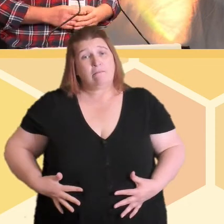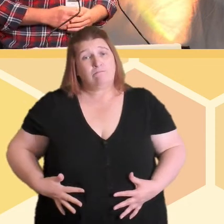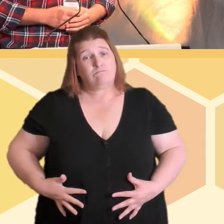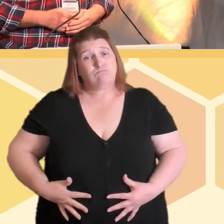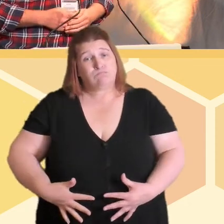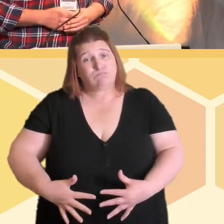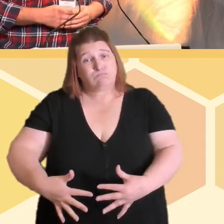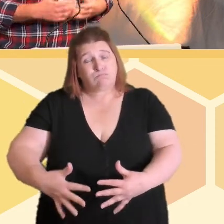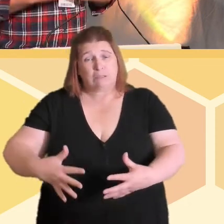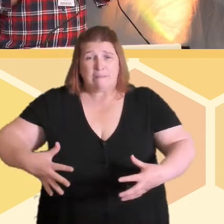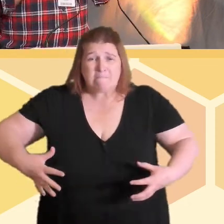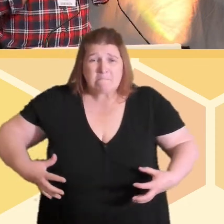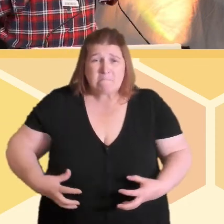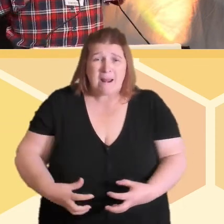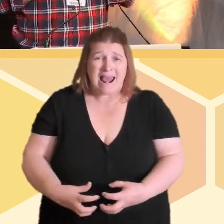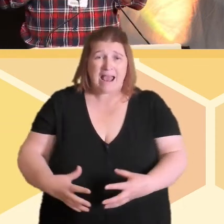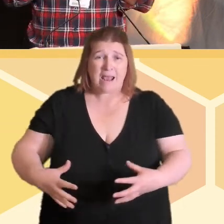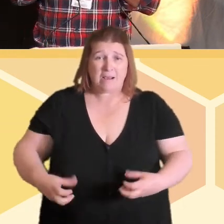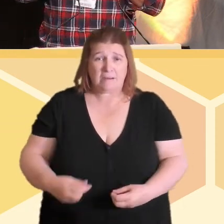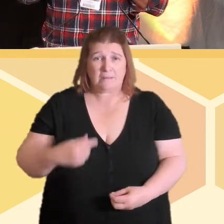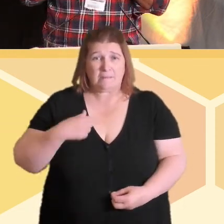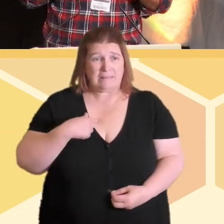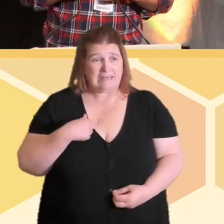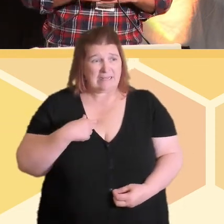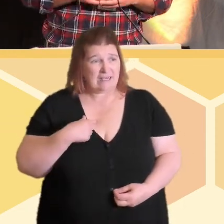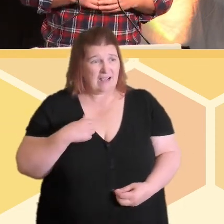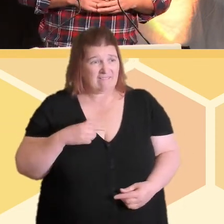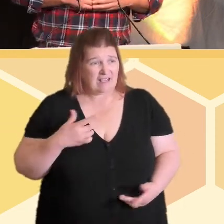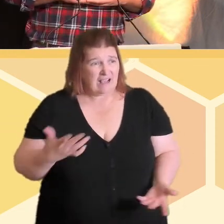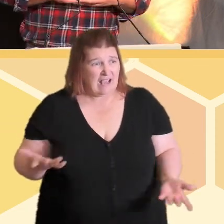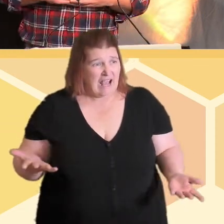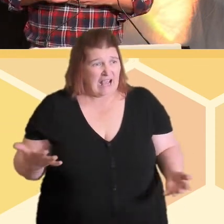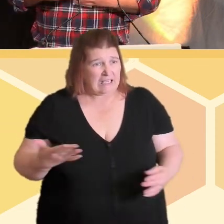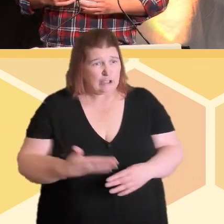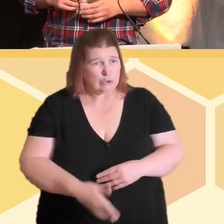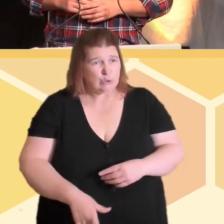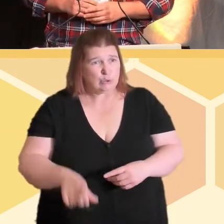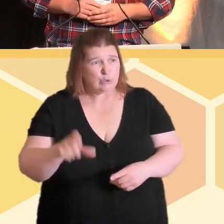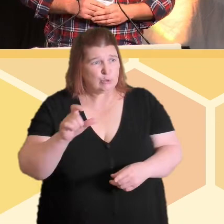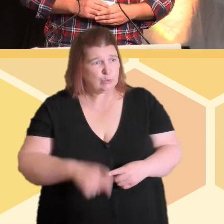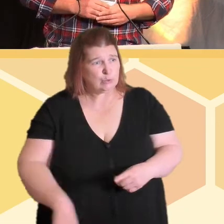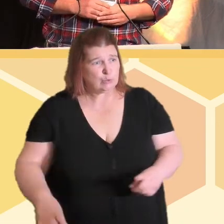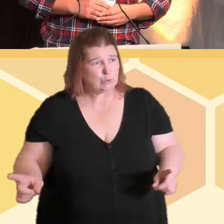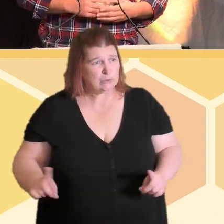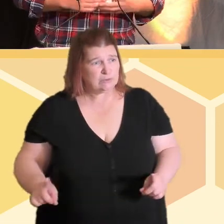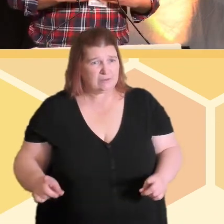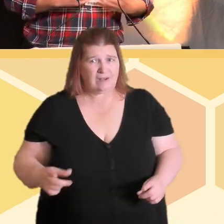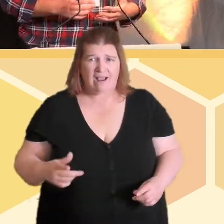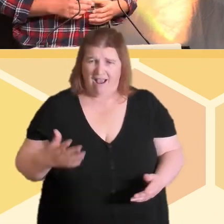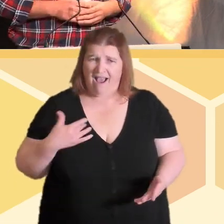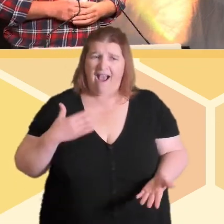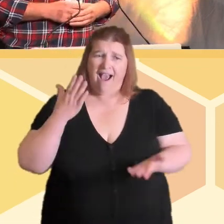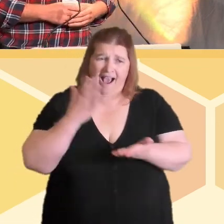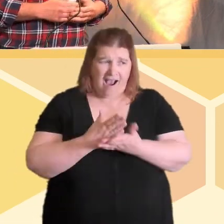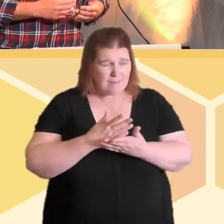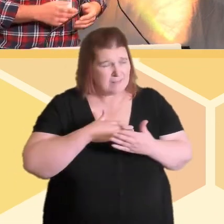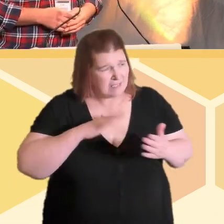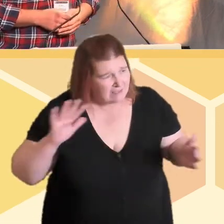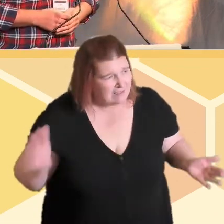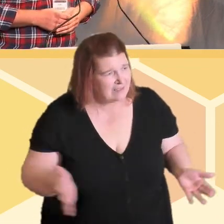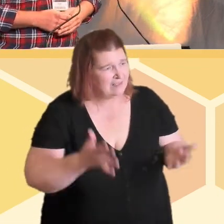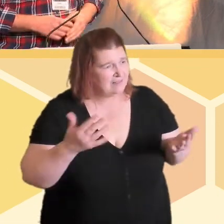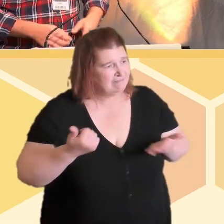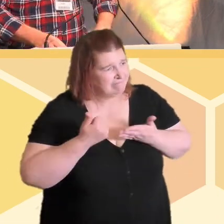the pains of labor, I personally felt quite helpless. But I wasn't helpless. I was there to encourage and